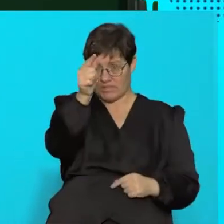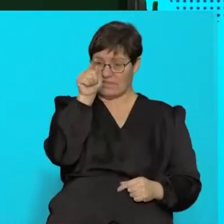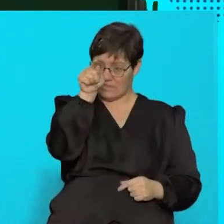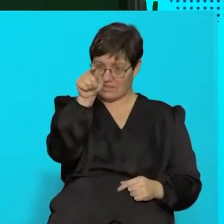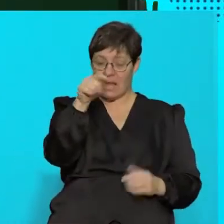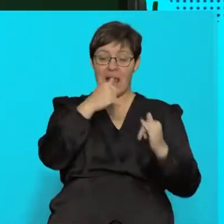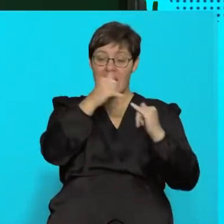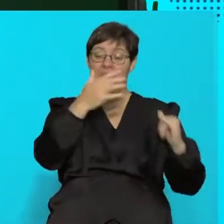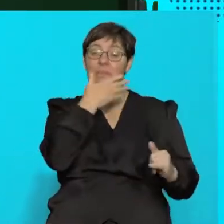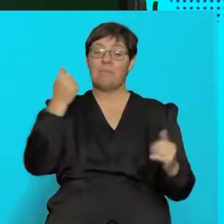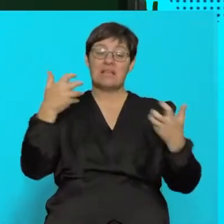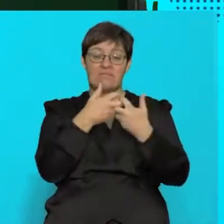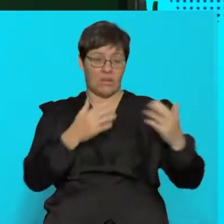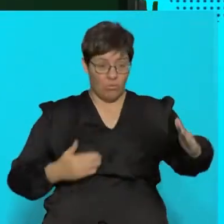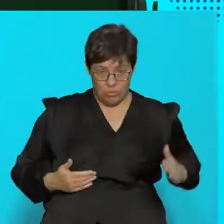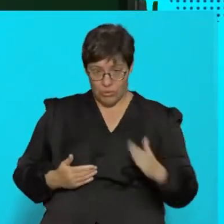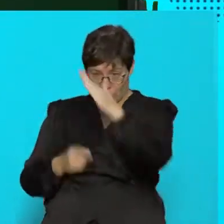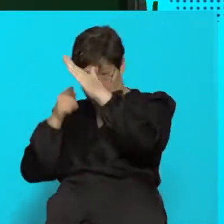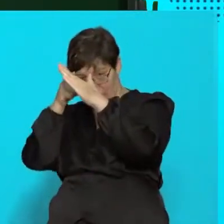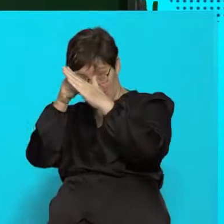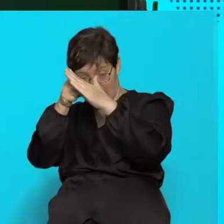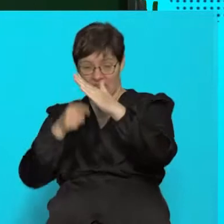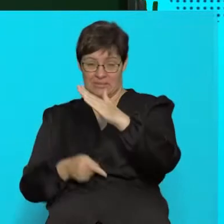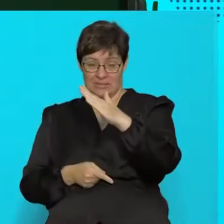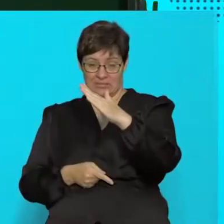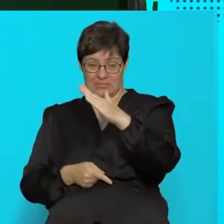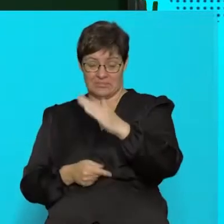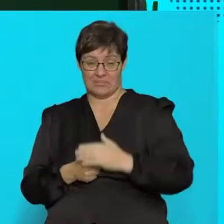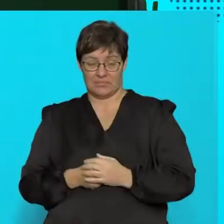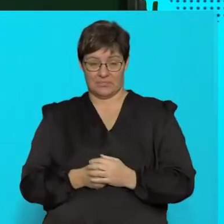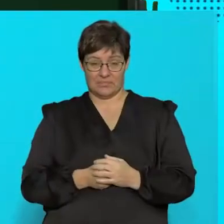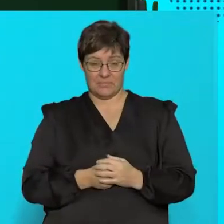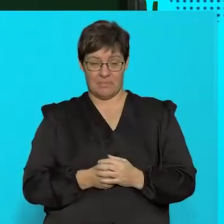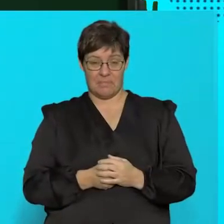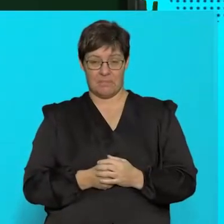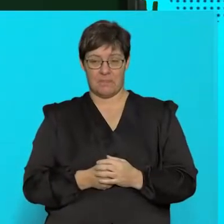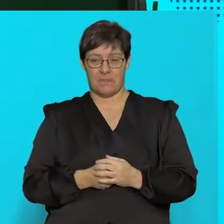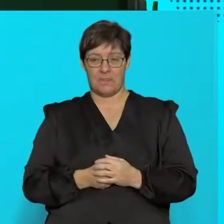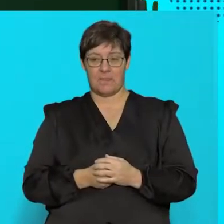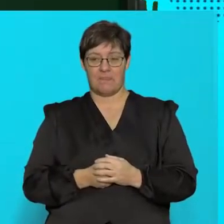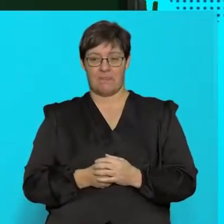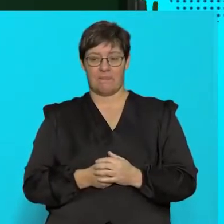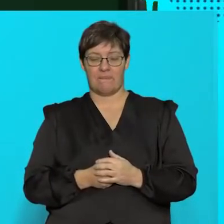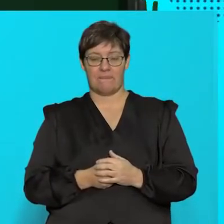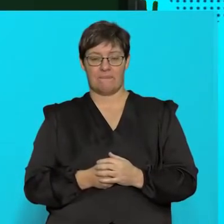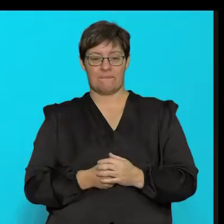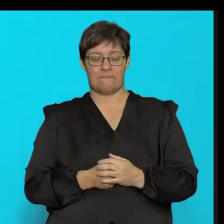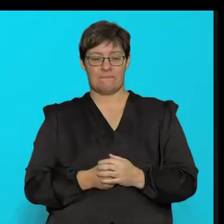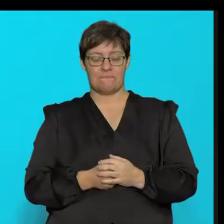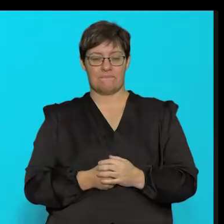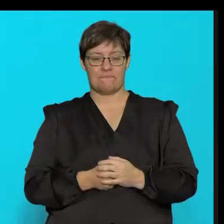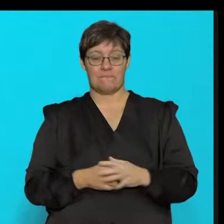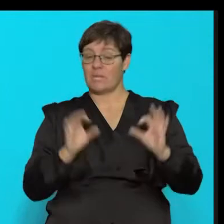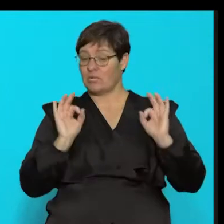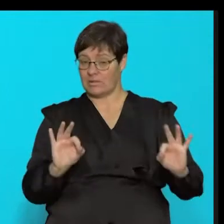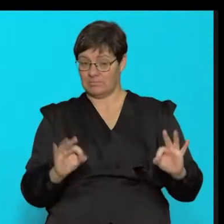point, and the line of best fit must pass through that mean, the point, which is the new point you must